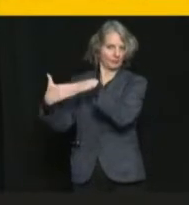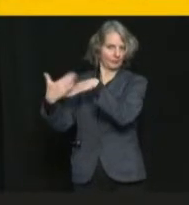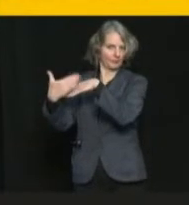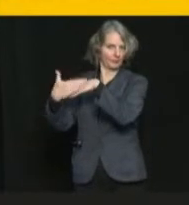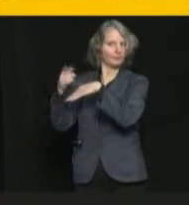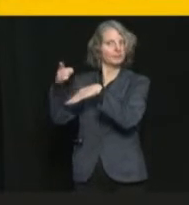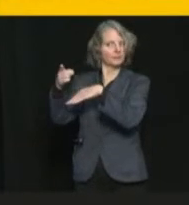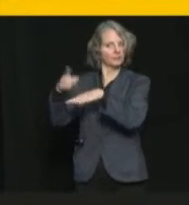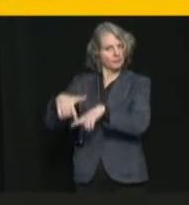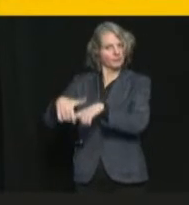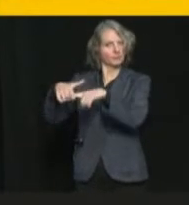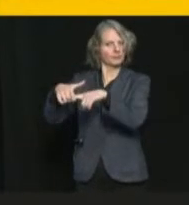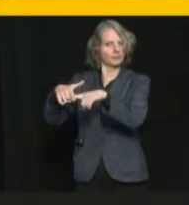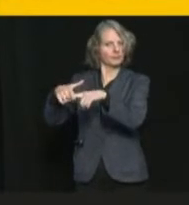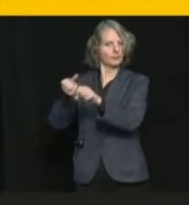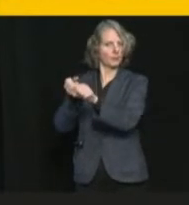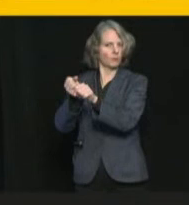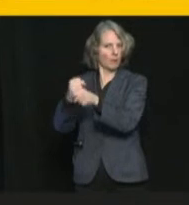delay